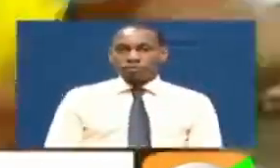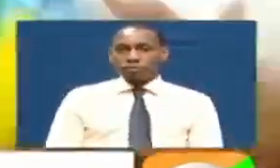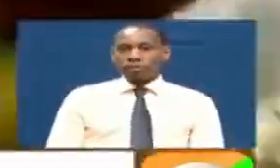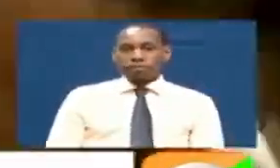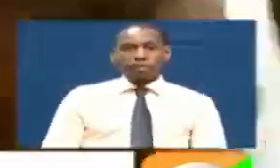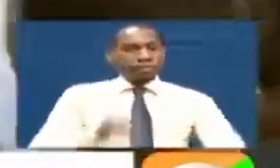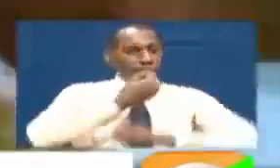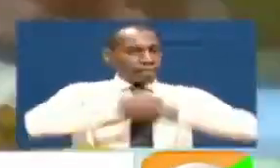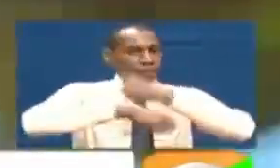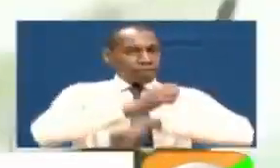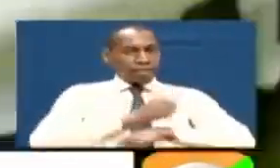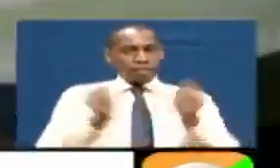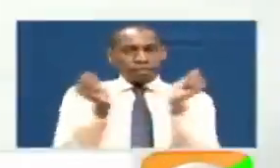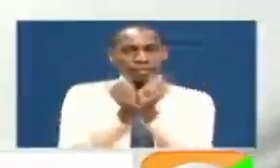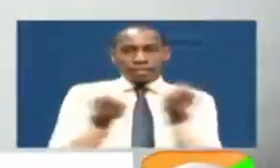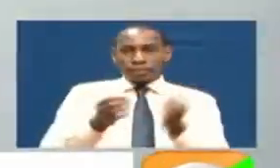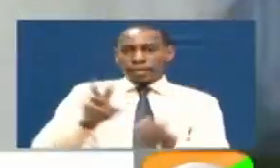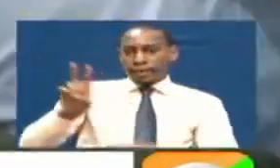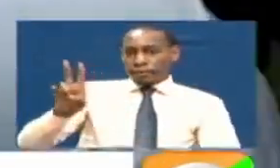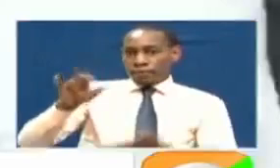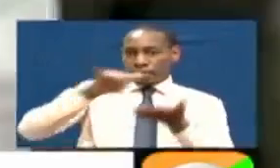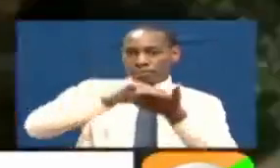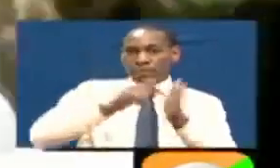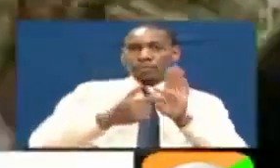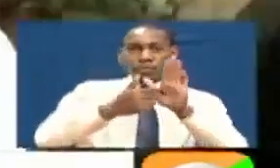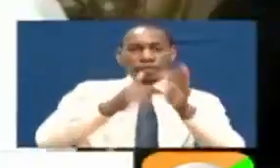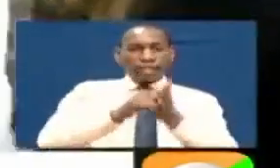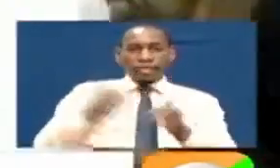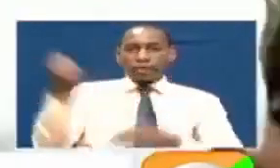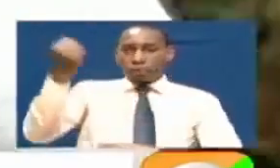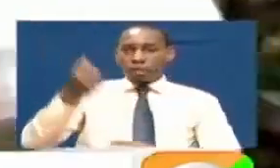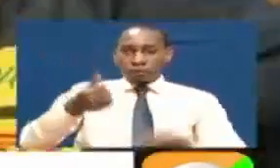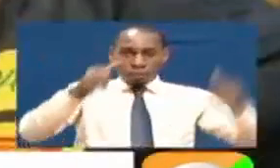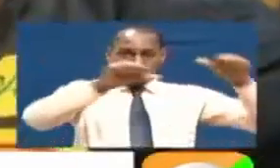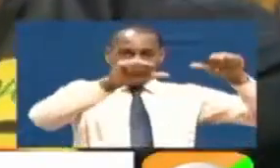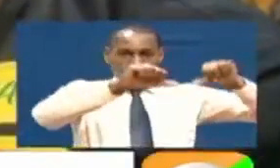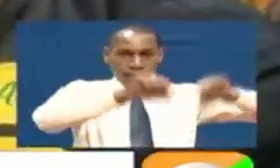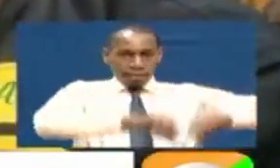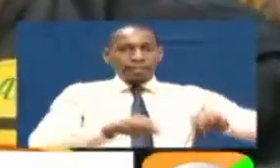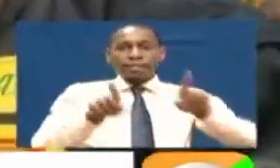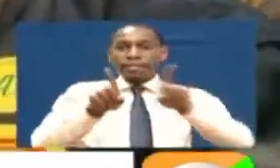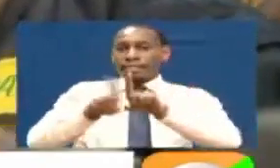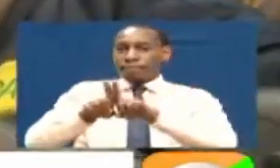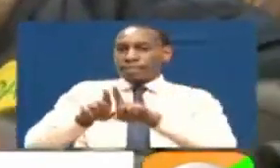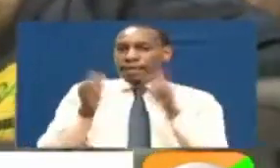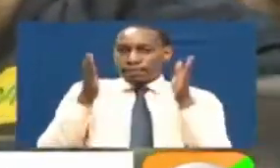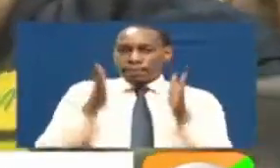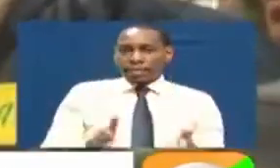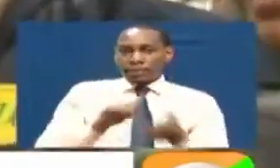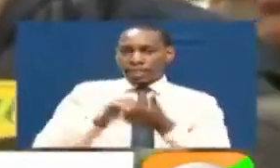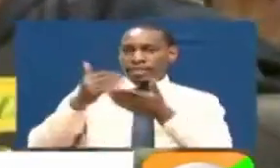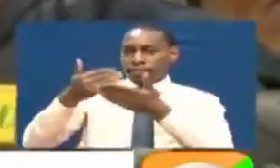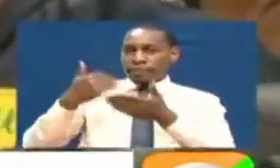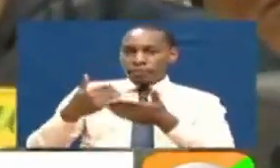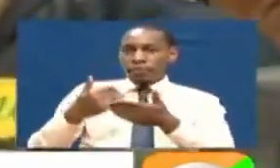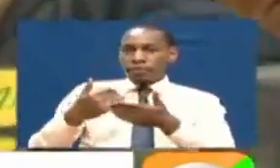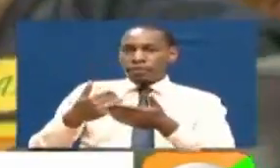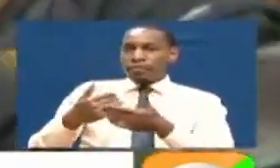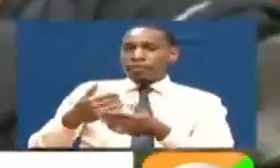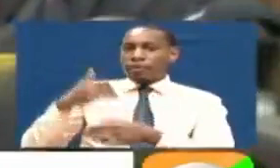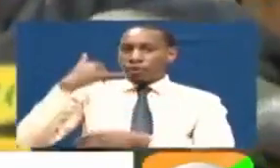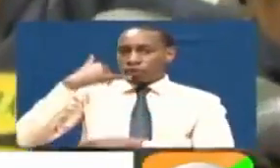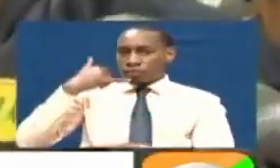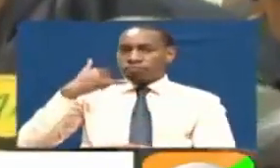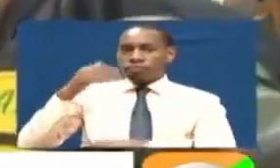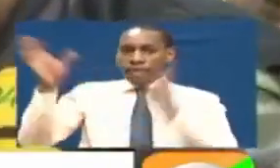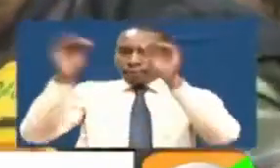His dramatic arrest at the Voi airstrip, an illustration of his dwindling political fortunes. This was a man who previously called the president and put him